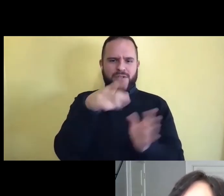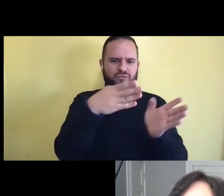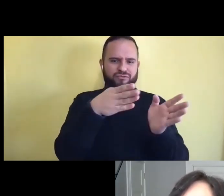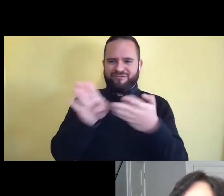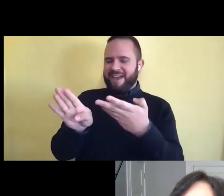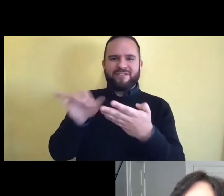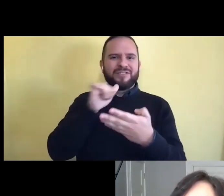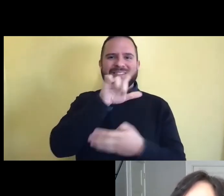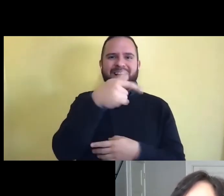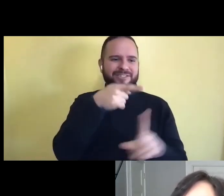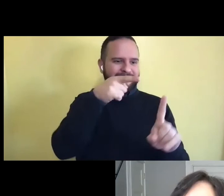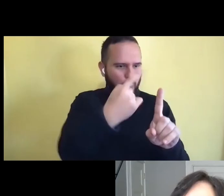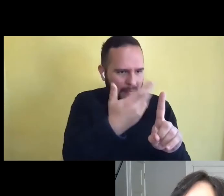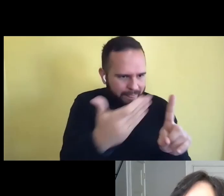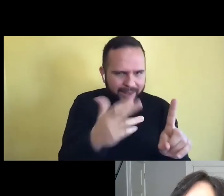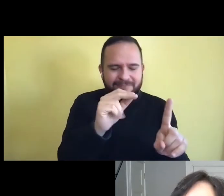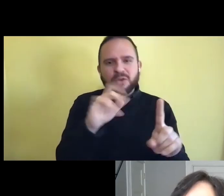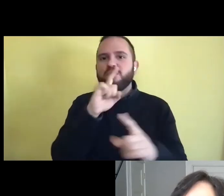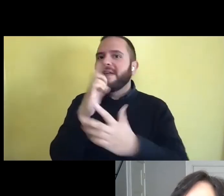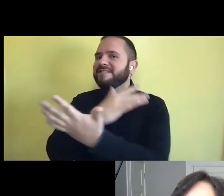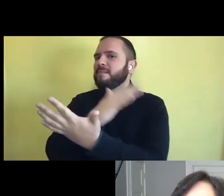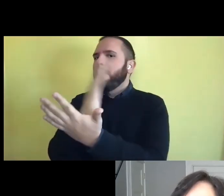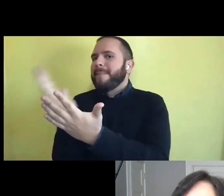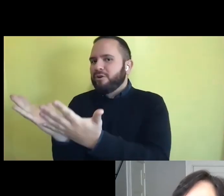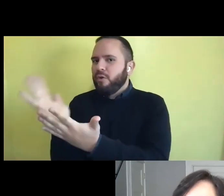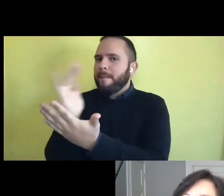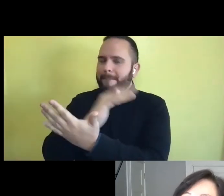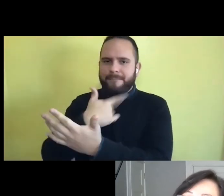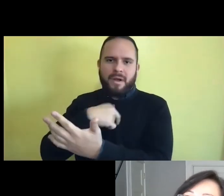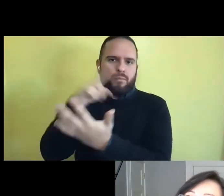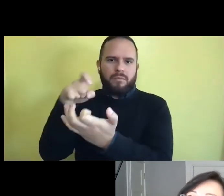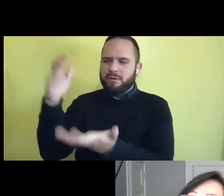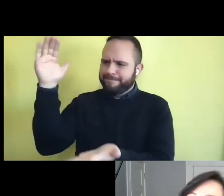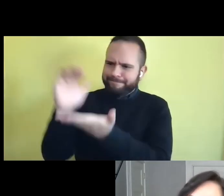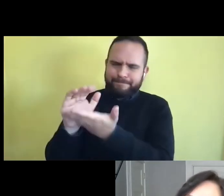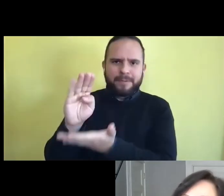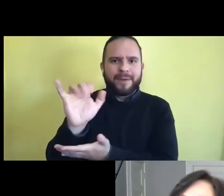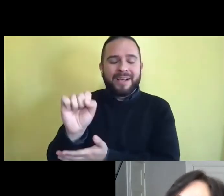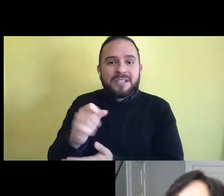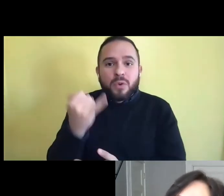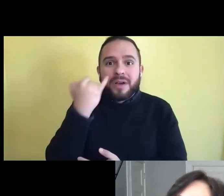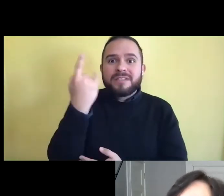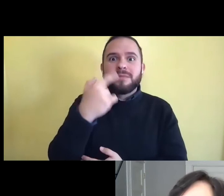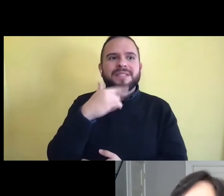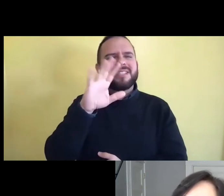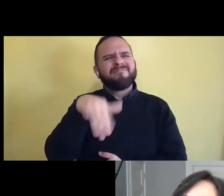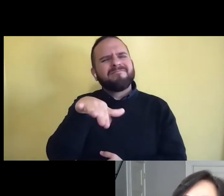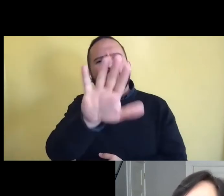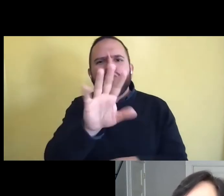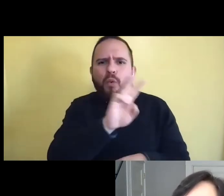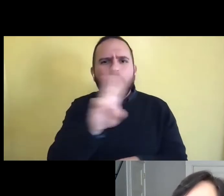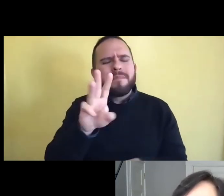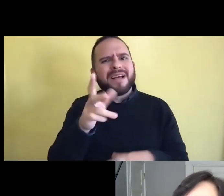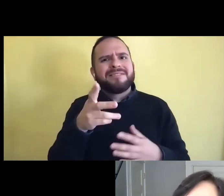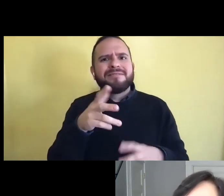to reduce it. If someone said, hey, your website is accessible, you would test that. You would have